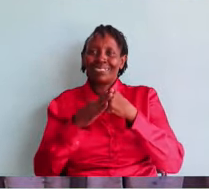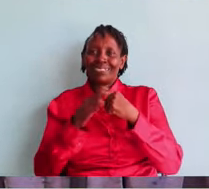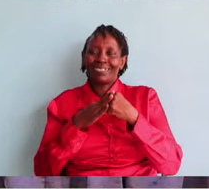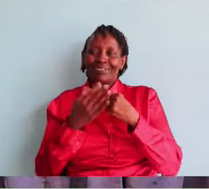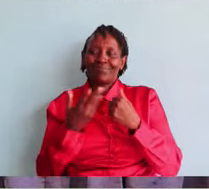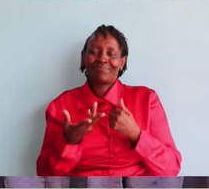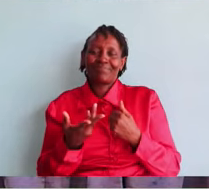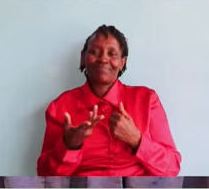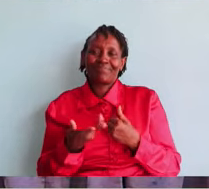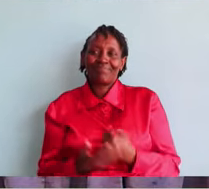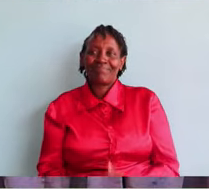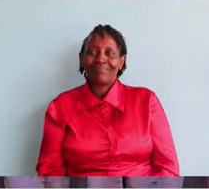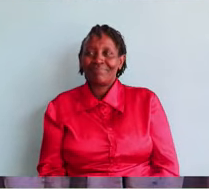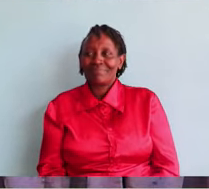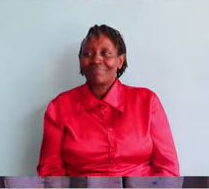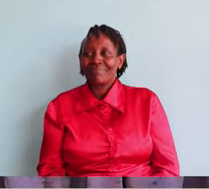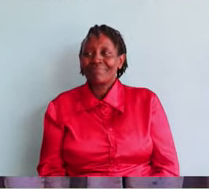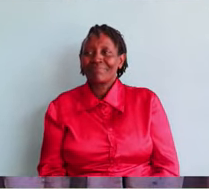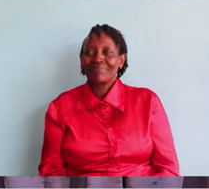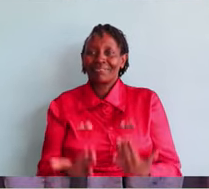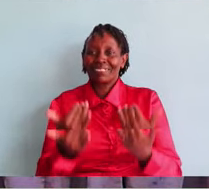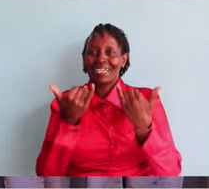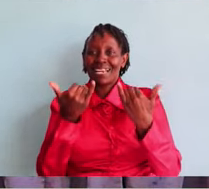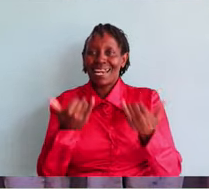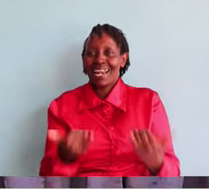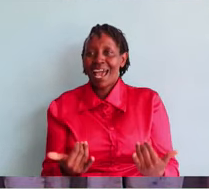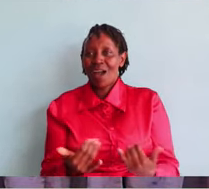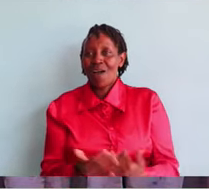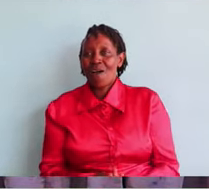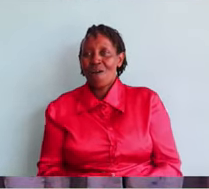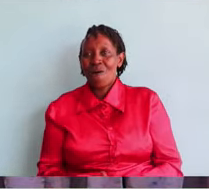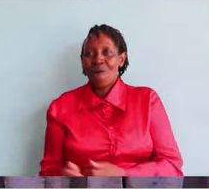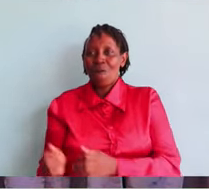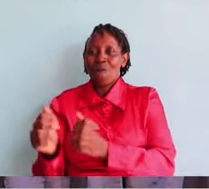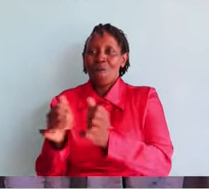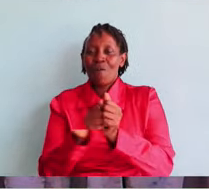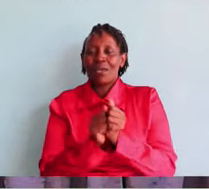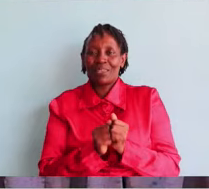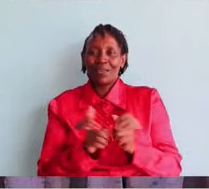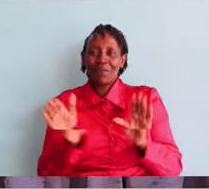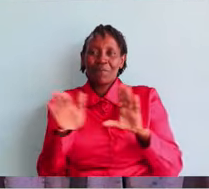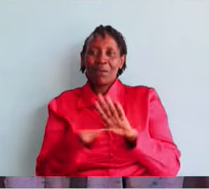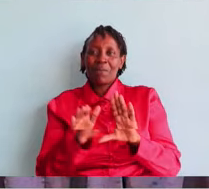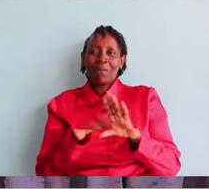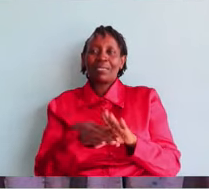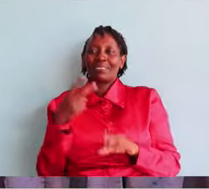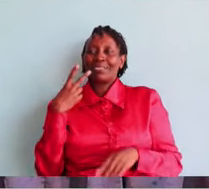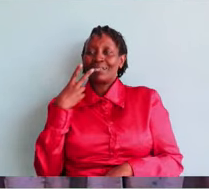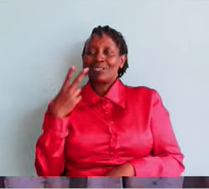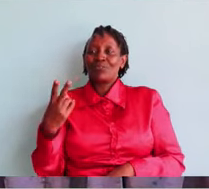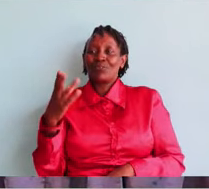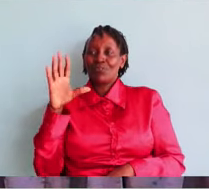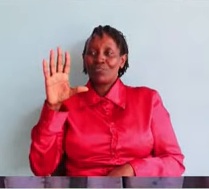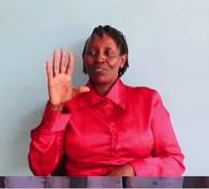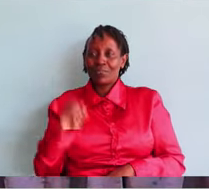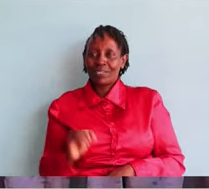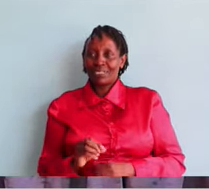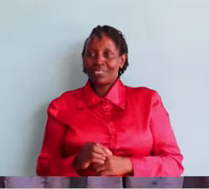28. Now, for a church with a congregation of about 250 to